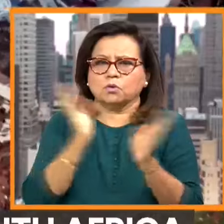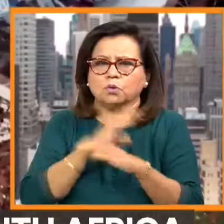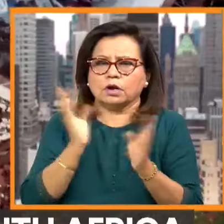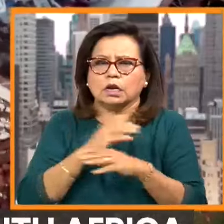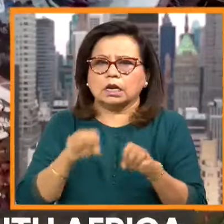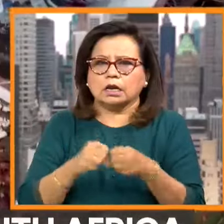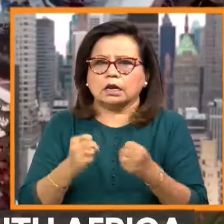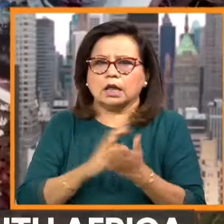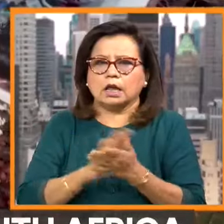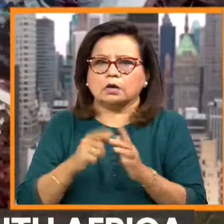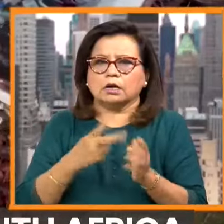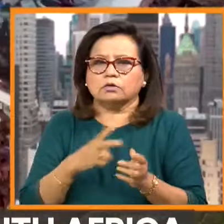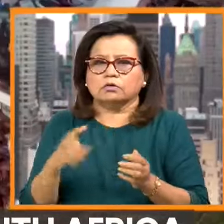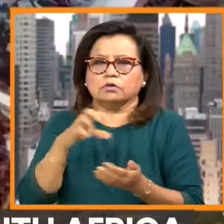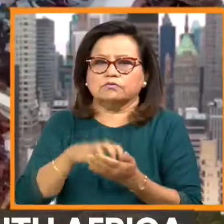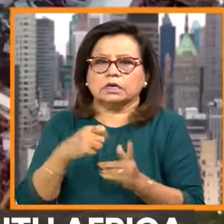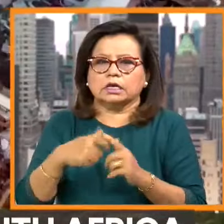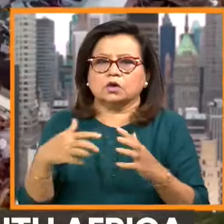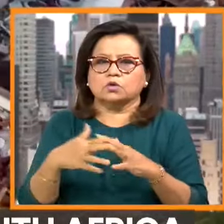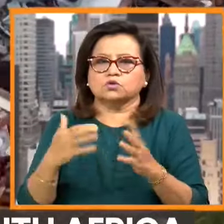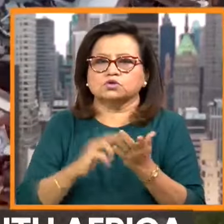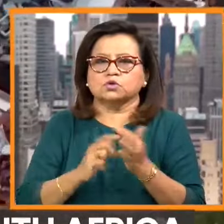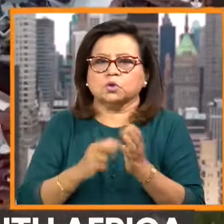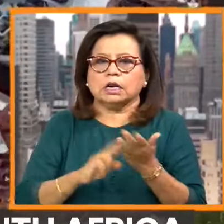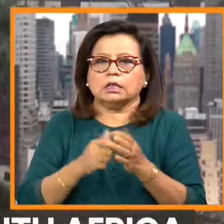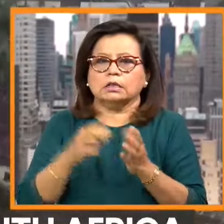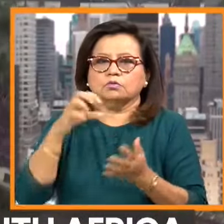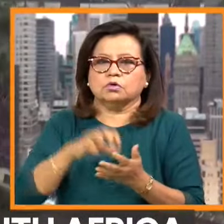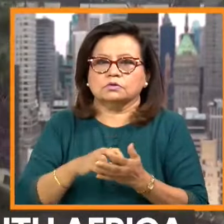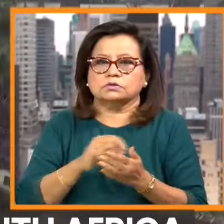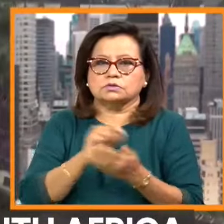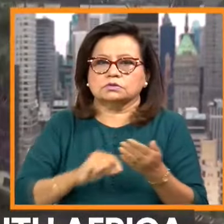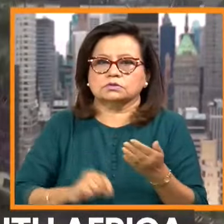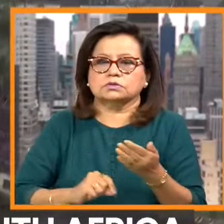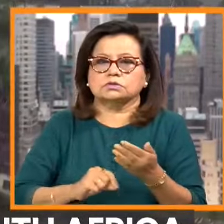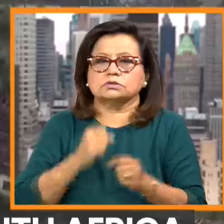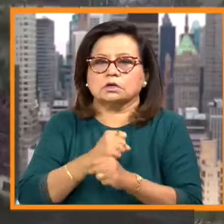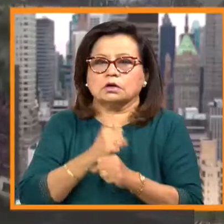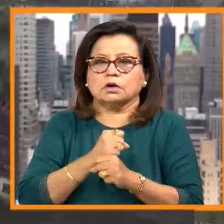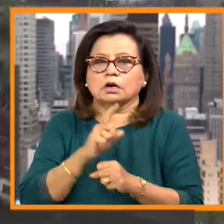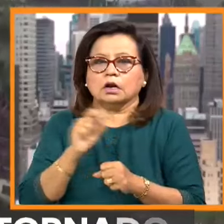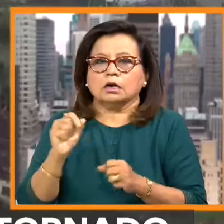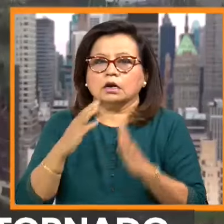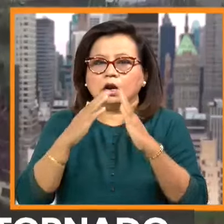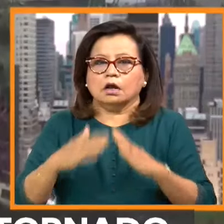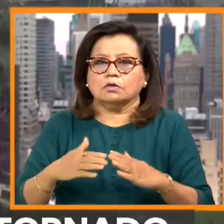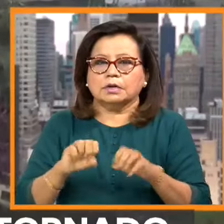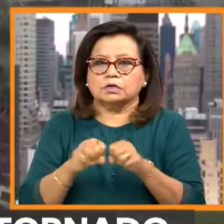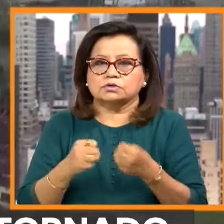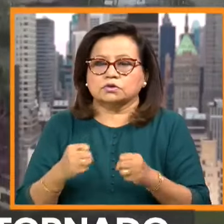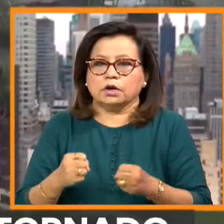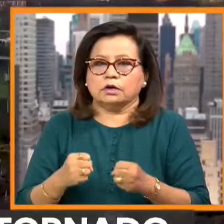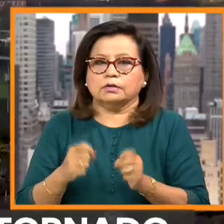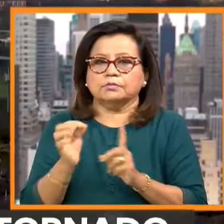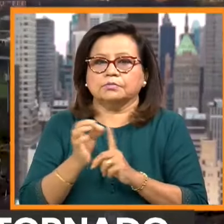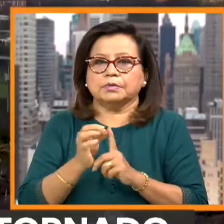winds wreaked havoc in different parts of the KwaZulu-Natal province. According to the provincial government, hundreds of houses have been